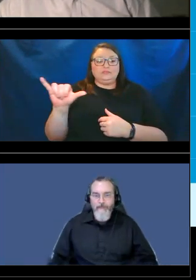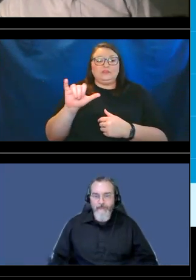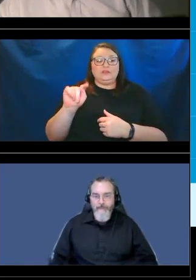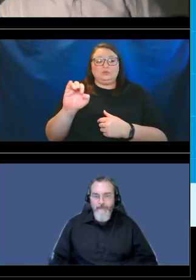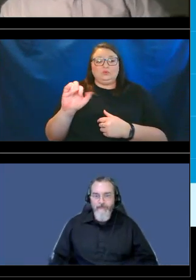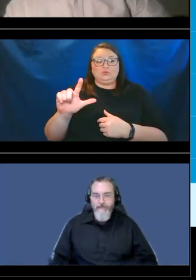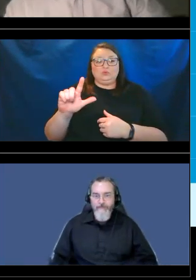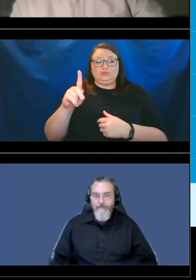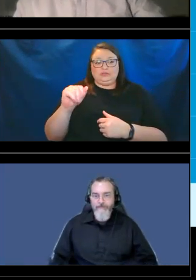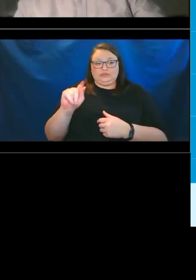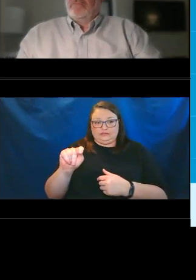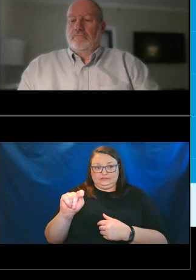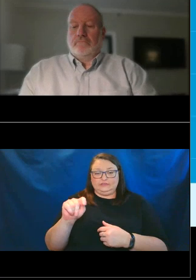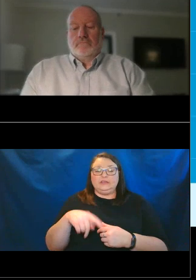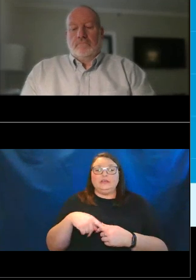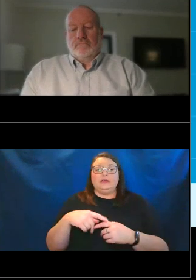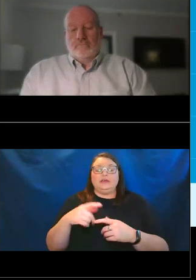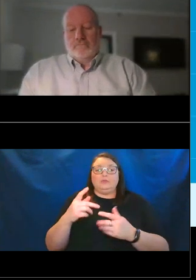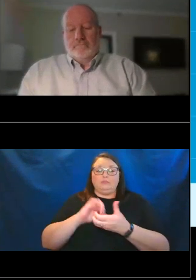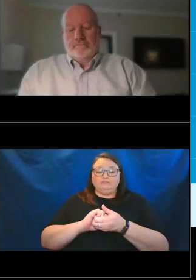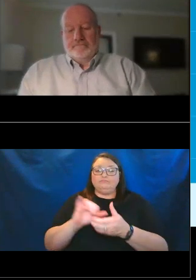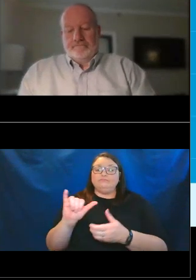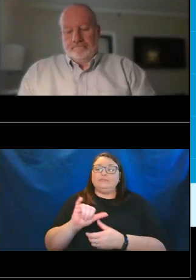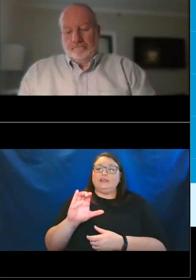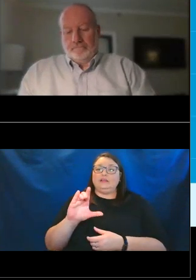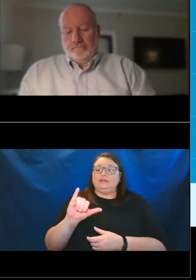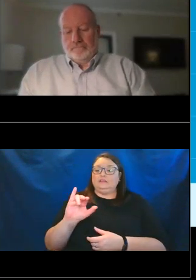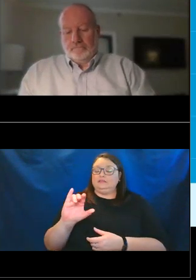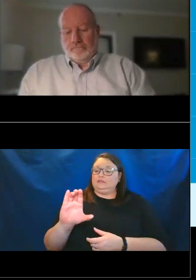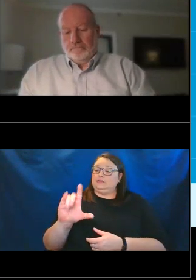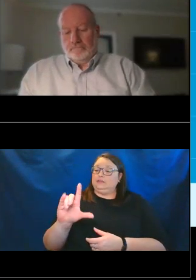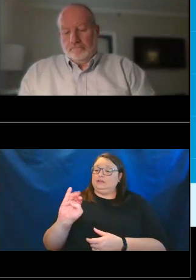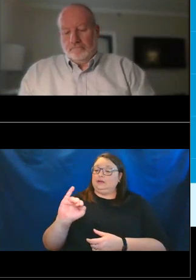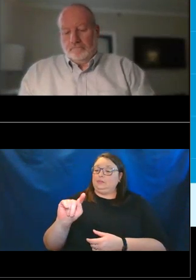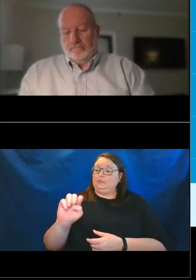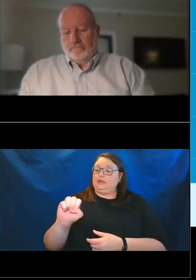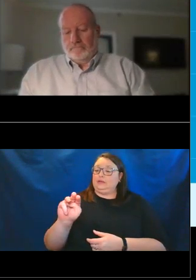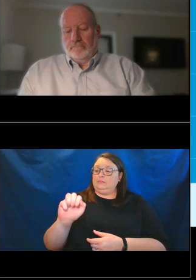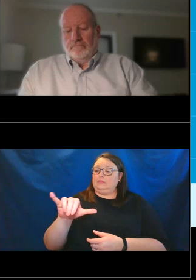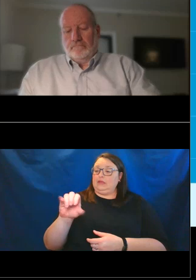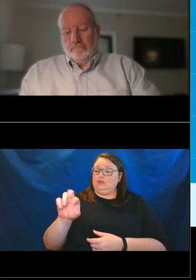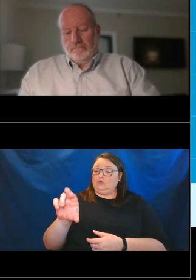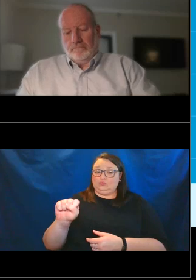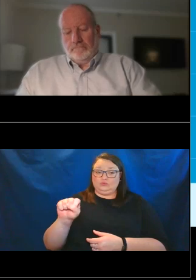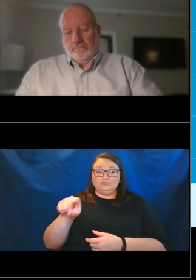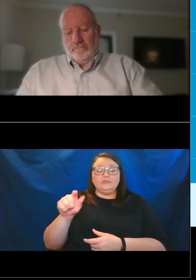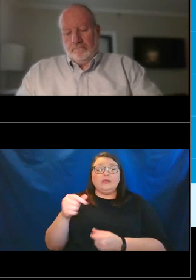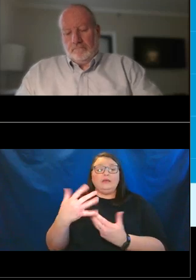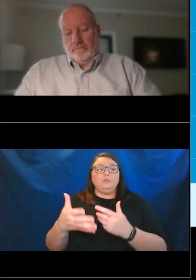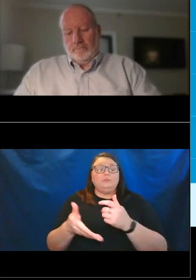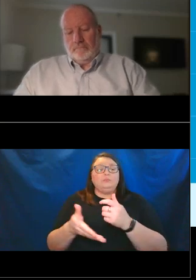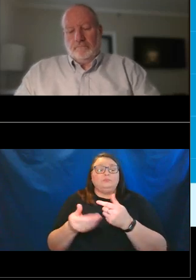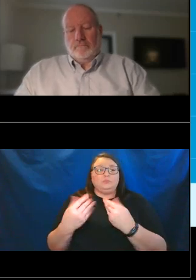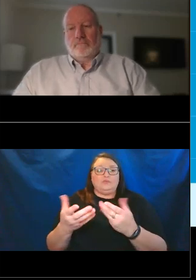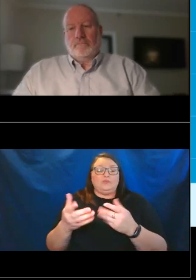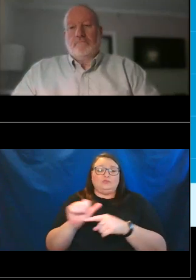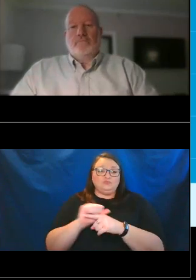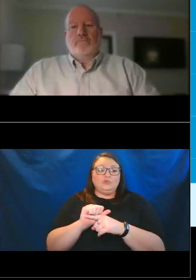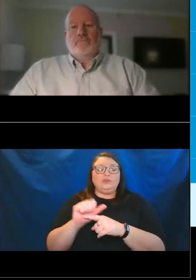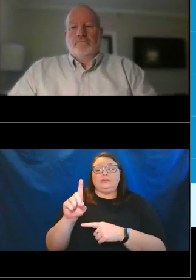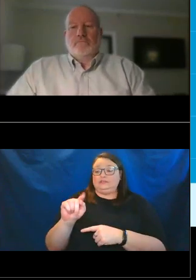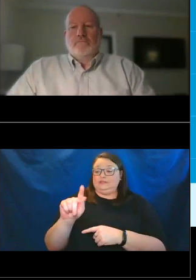and partnerships with groups like the Climate Mayors, who are helping us provide the training, data, and hands-on engagement that